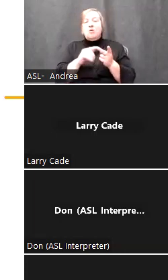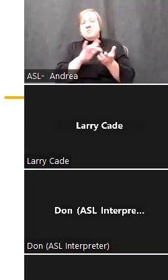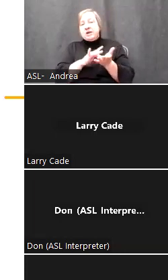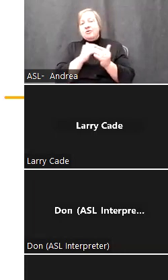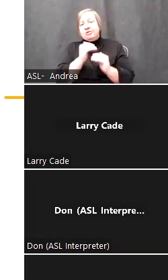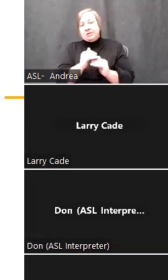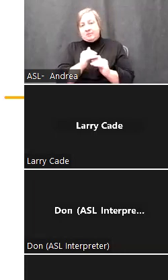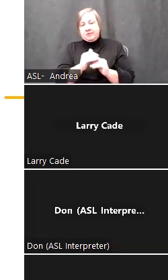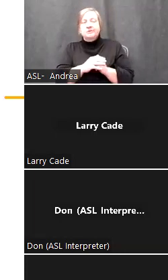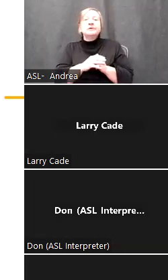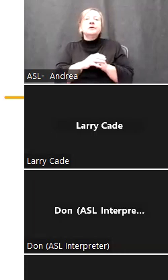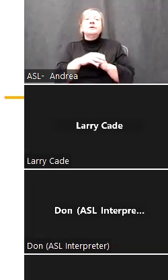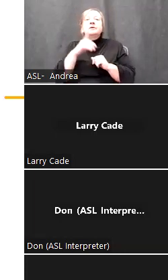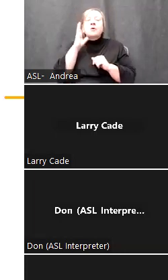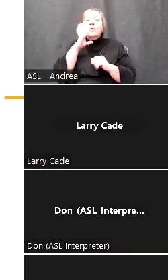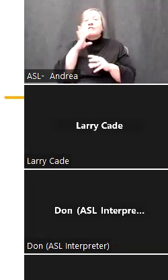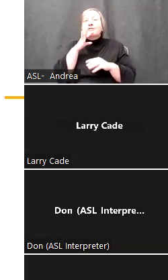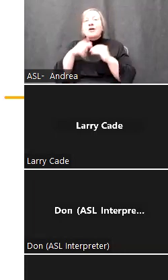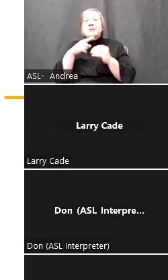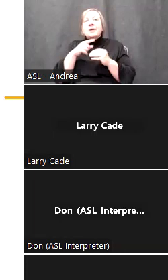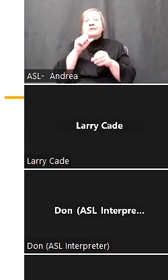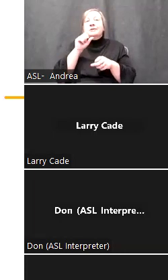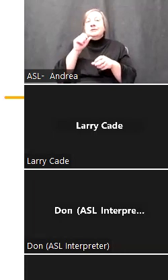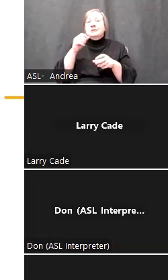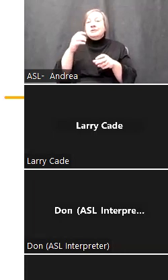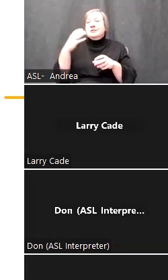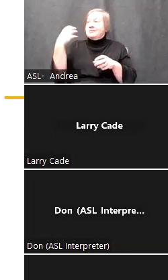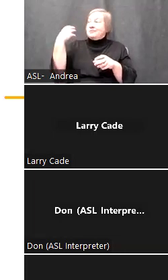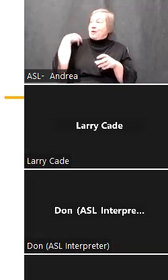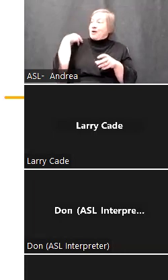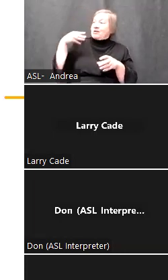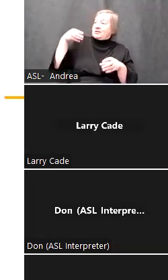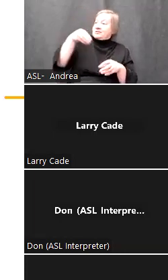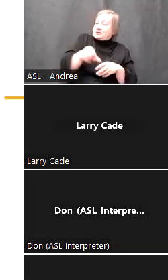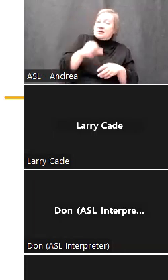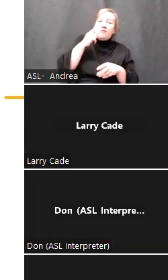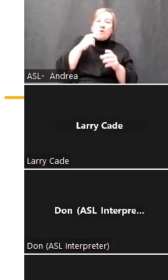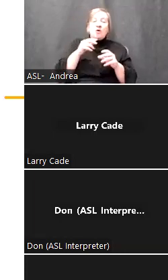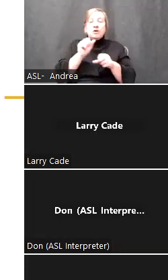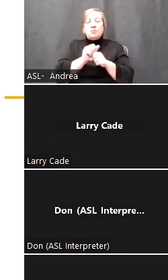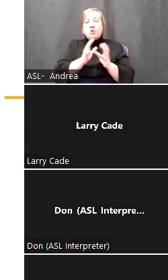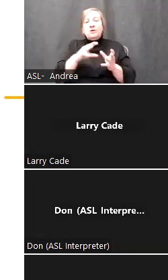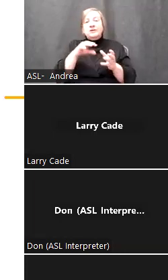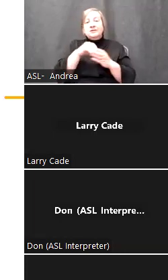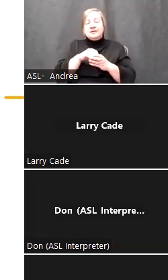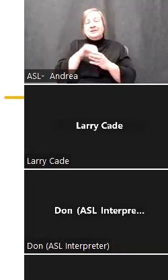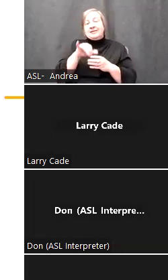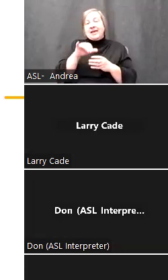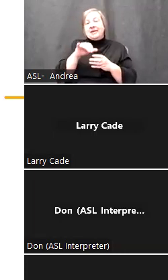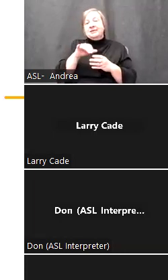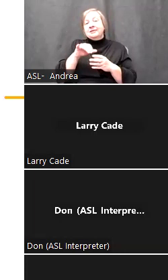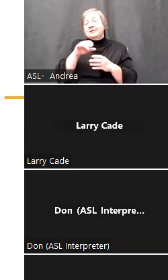detail about the employer funding for represented employees of the collective bargaining agreement, or you'll see